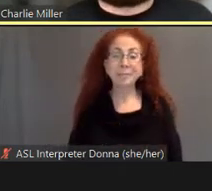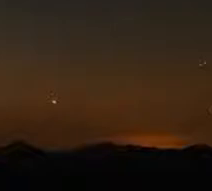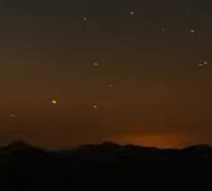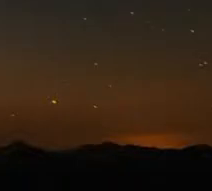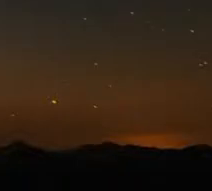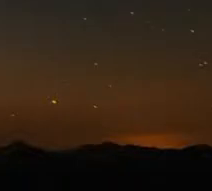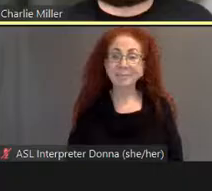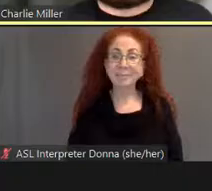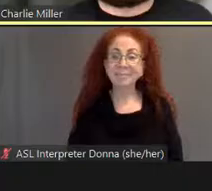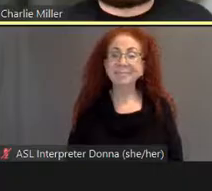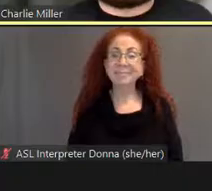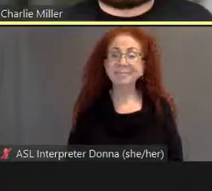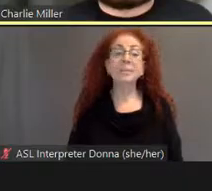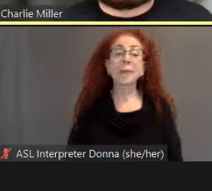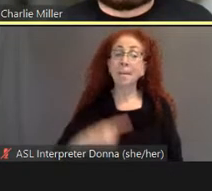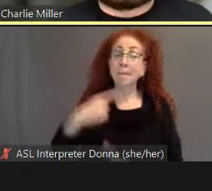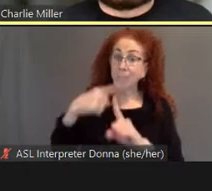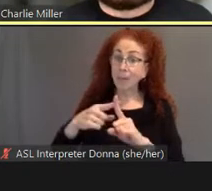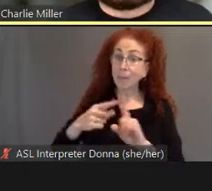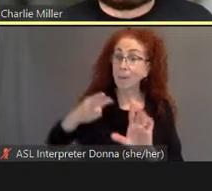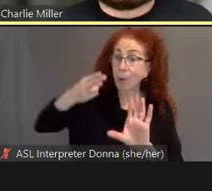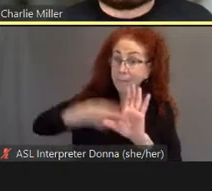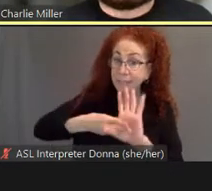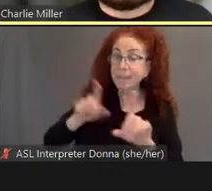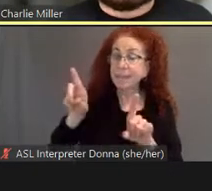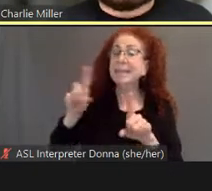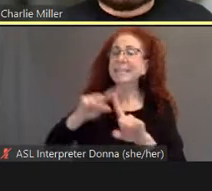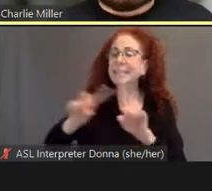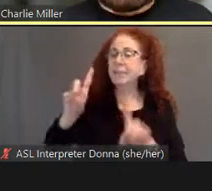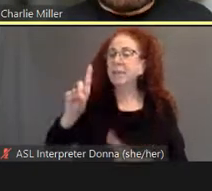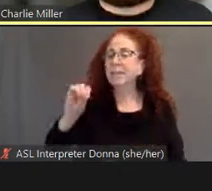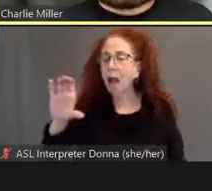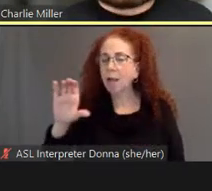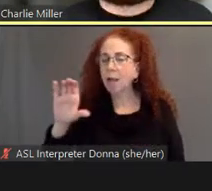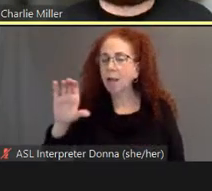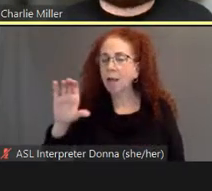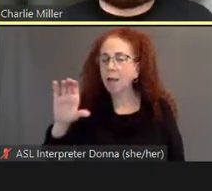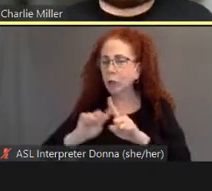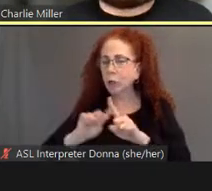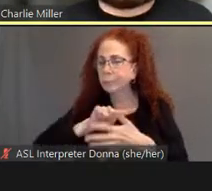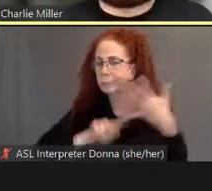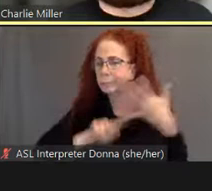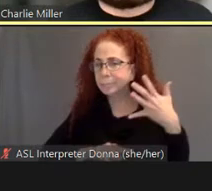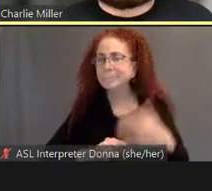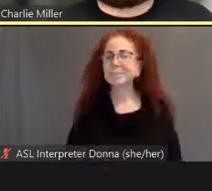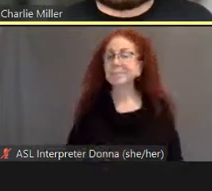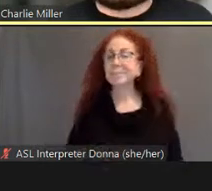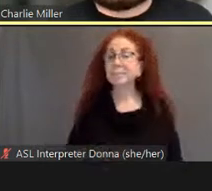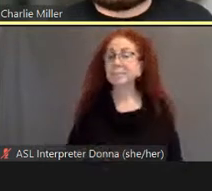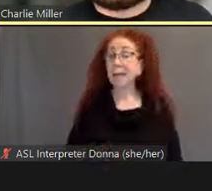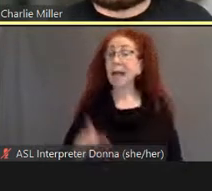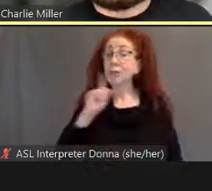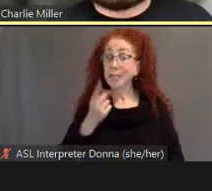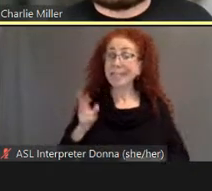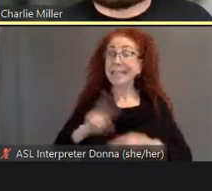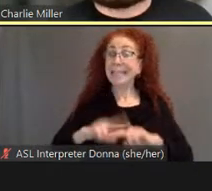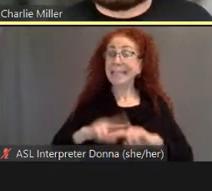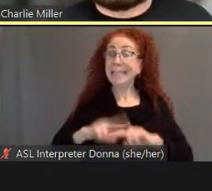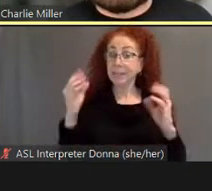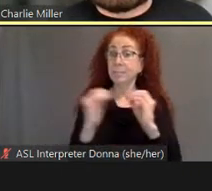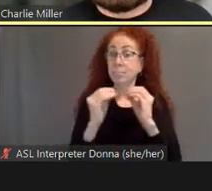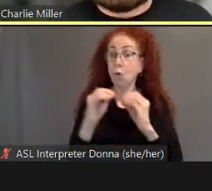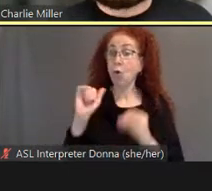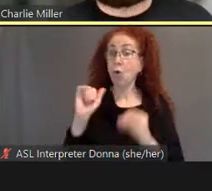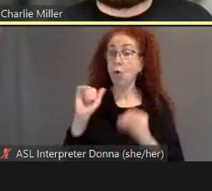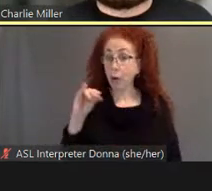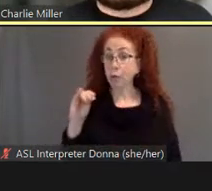She also participates in documentary work and has actually increased the amount of audio description that she's